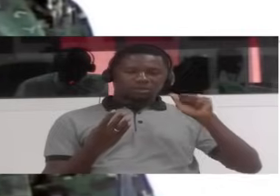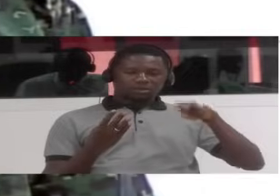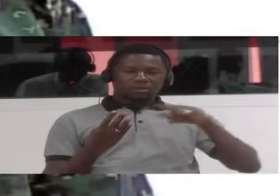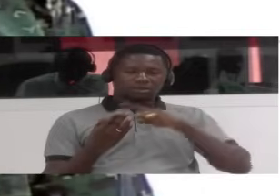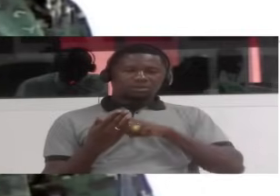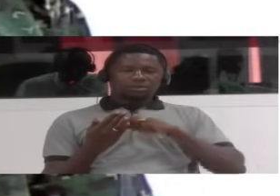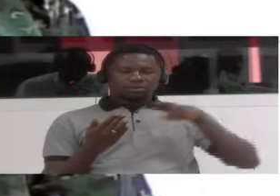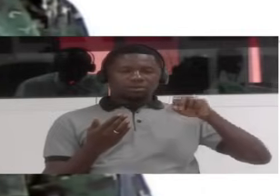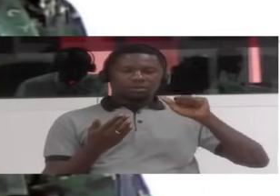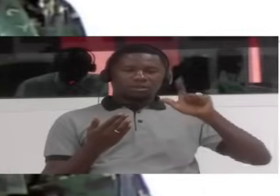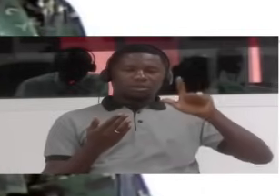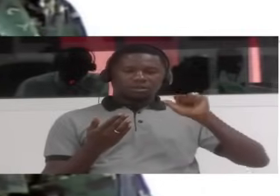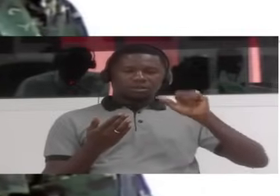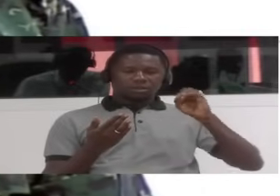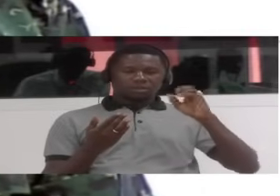Fansu Nyabali,